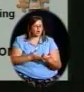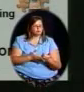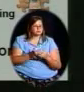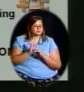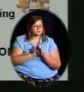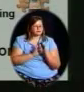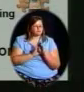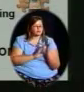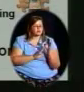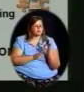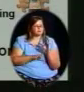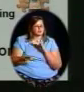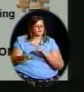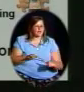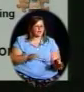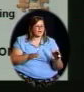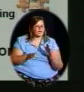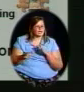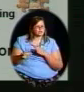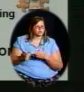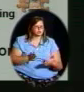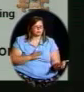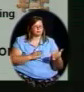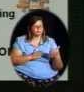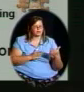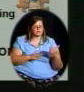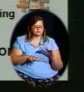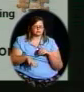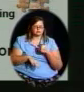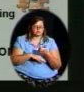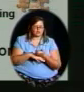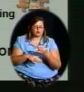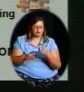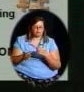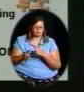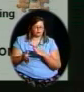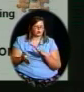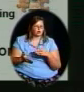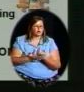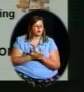and action steps and implement new procedures so that our students